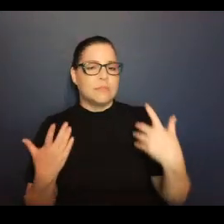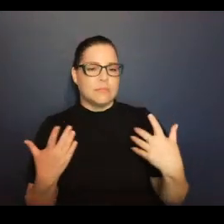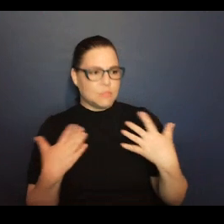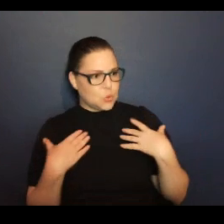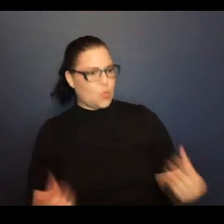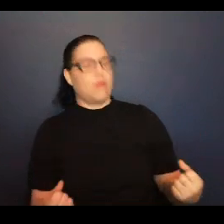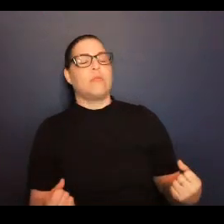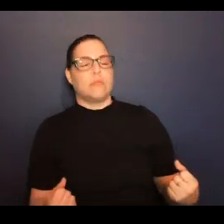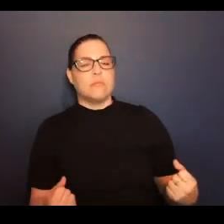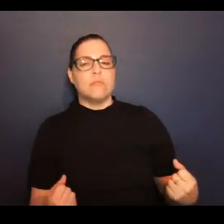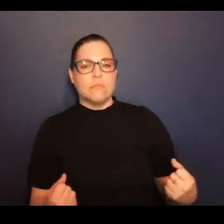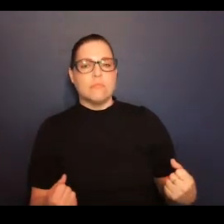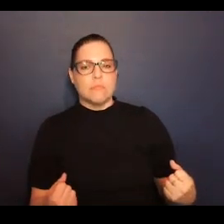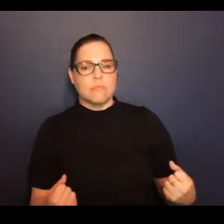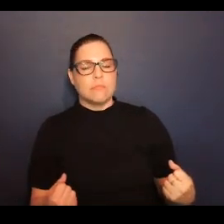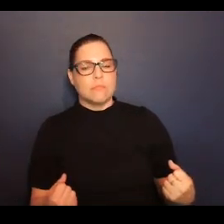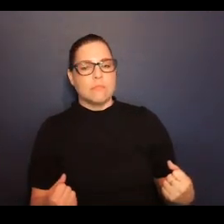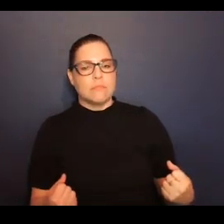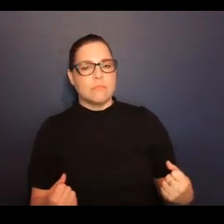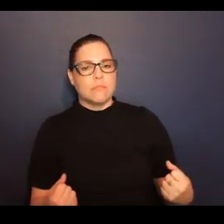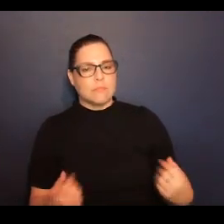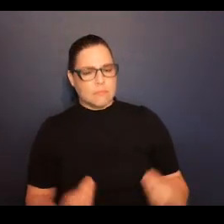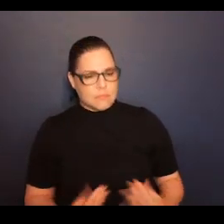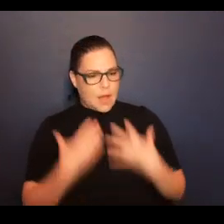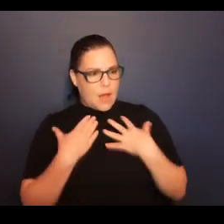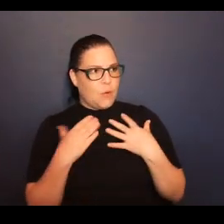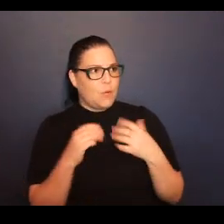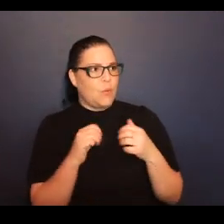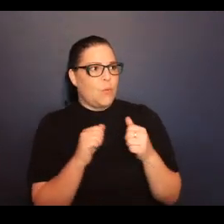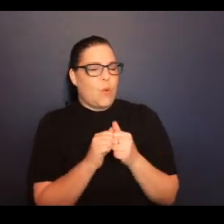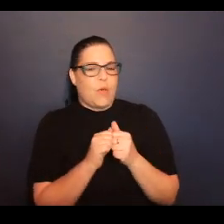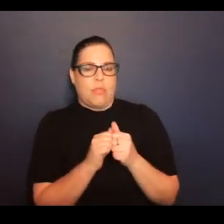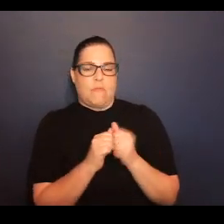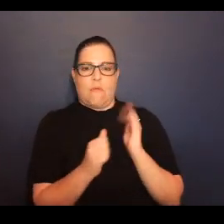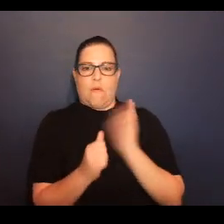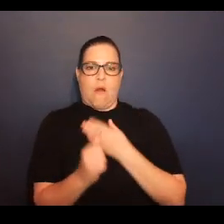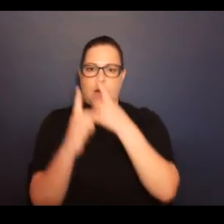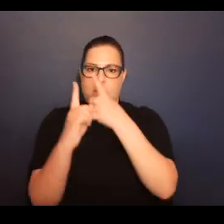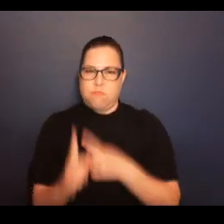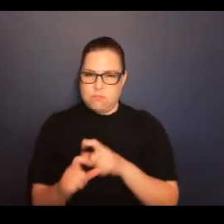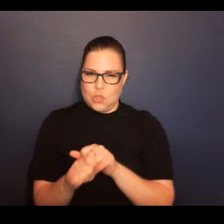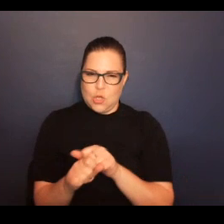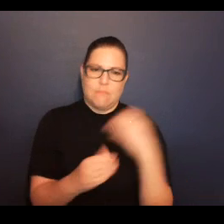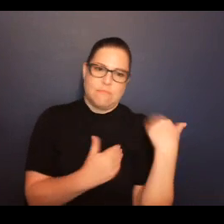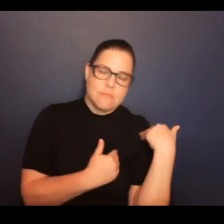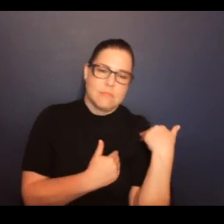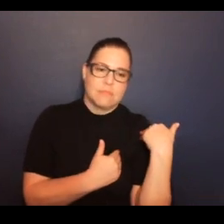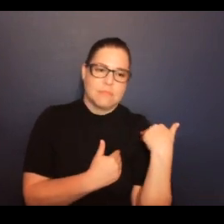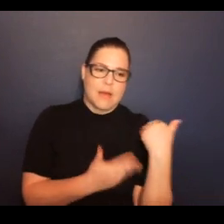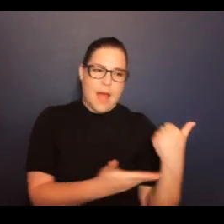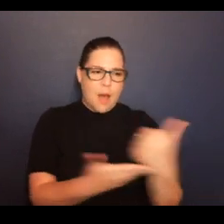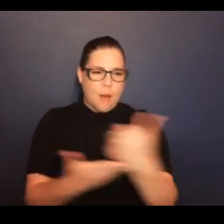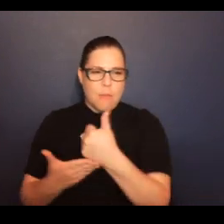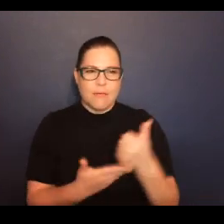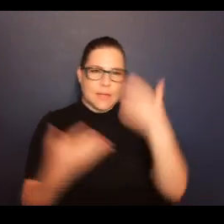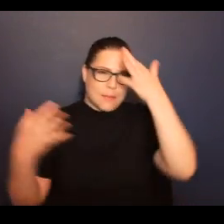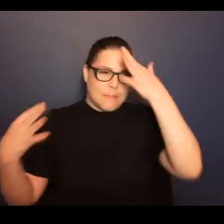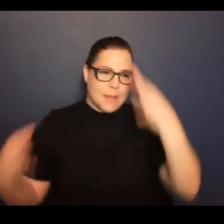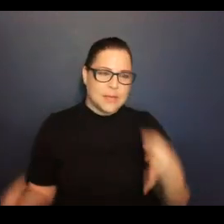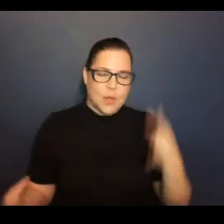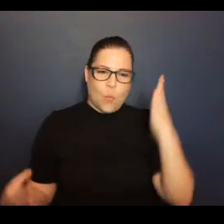strength. Give us what you would have us to do to help us to make a decision that will